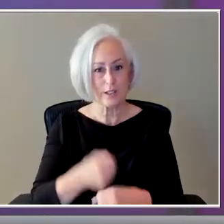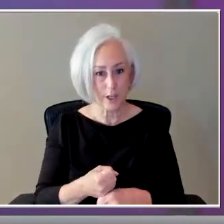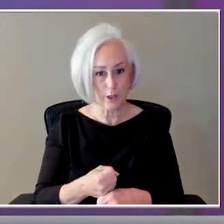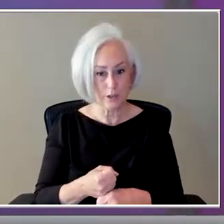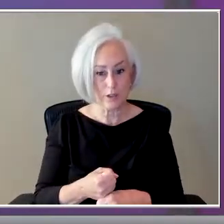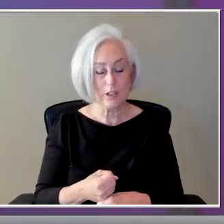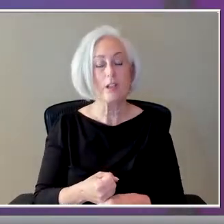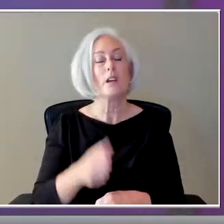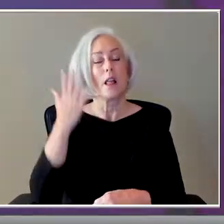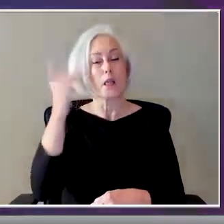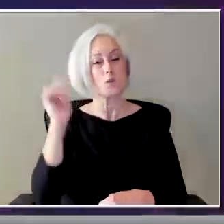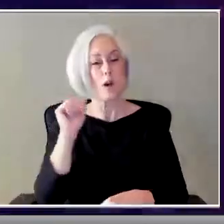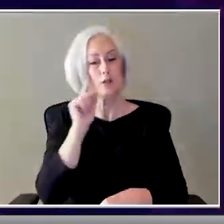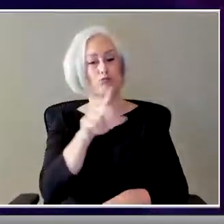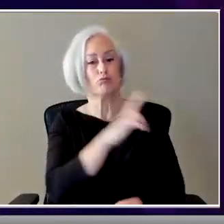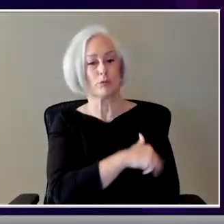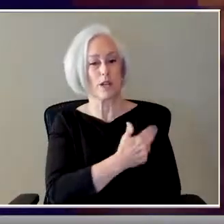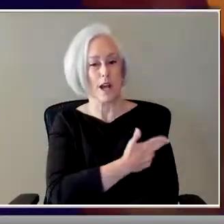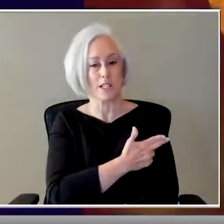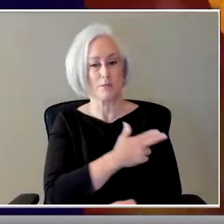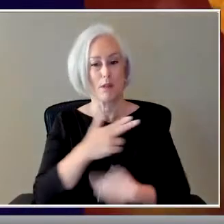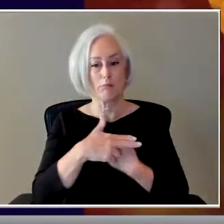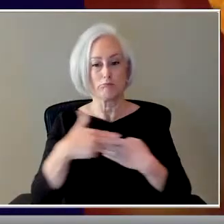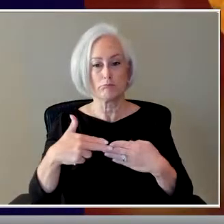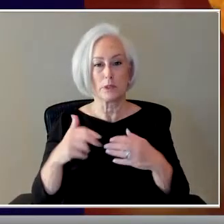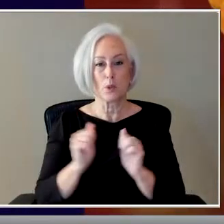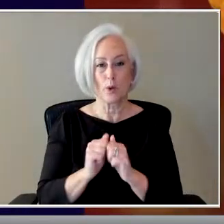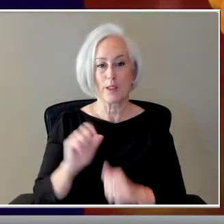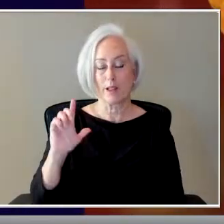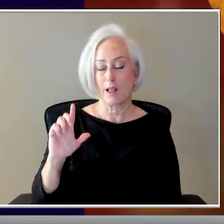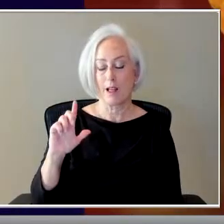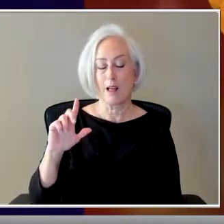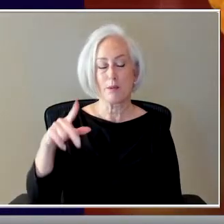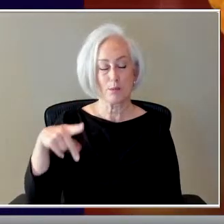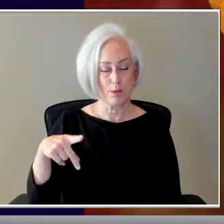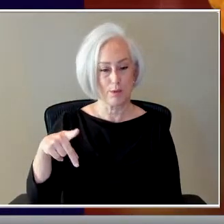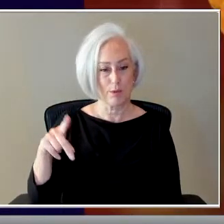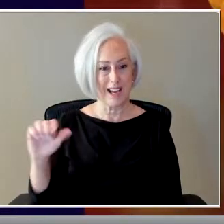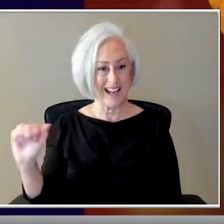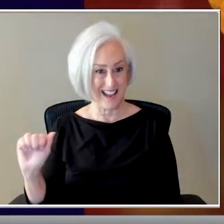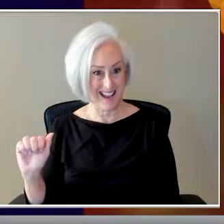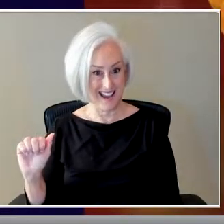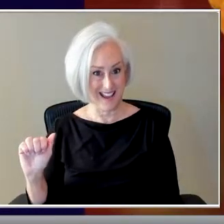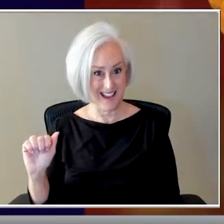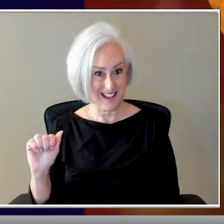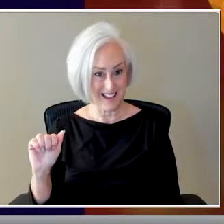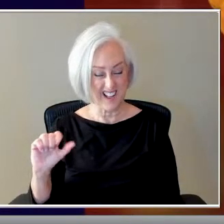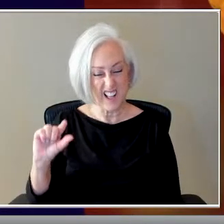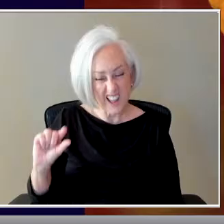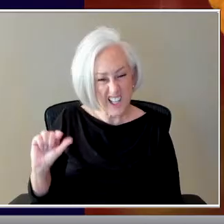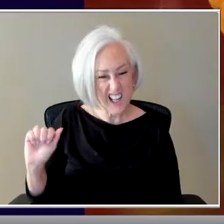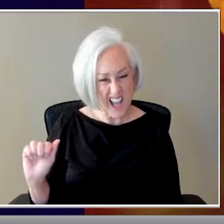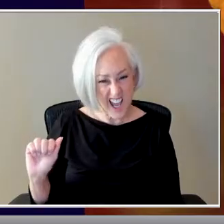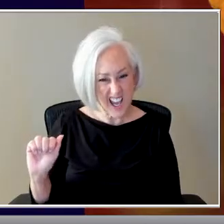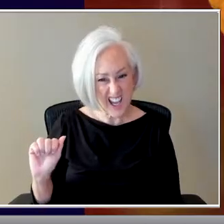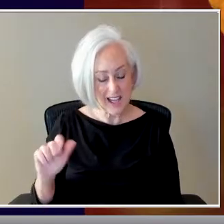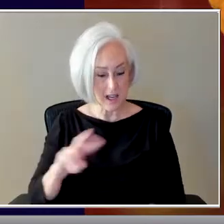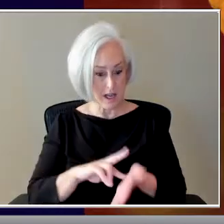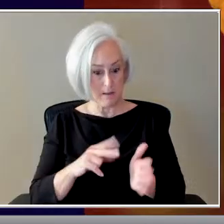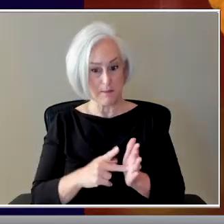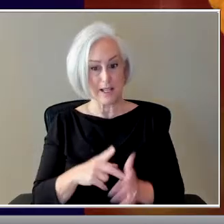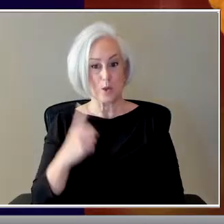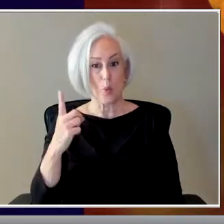lipoprotein A. It's also known as Lp(a). This is when you have an extra protein that is stickier than the other types of